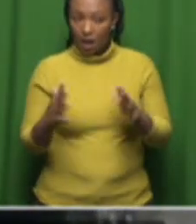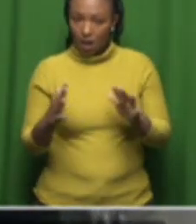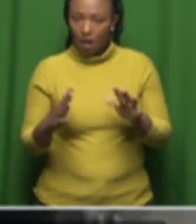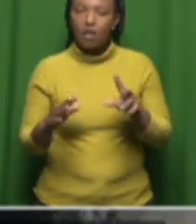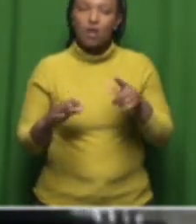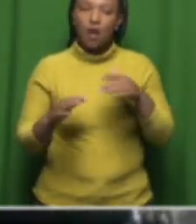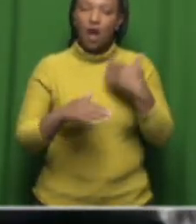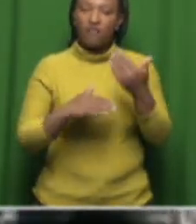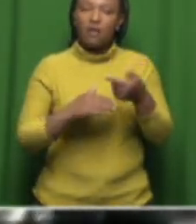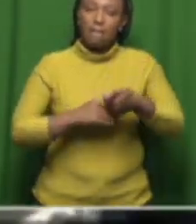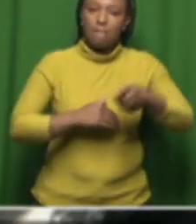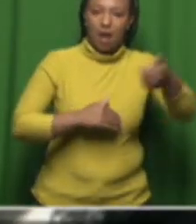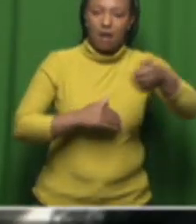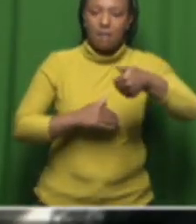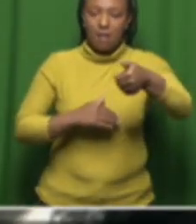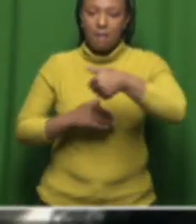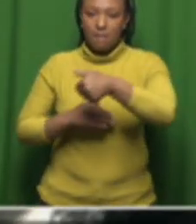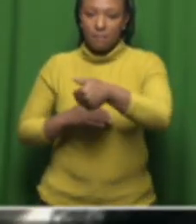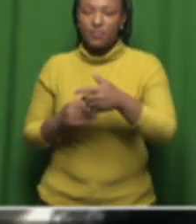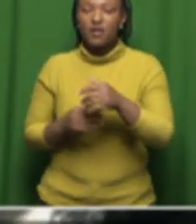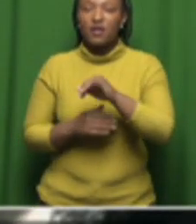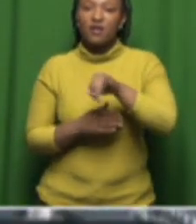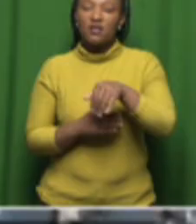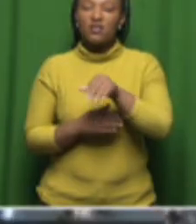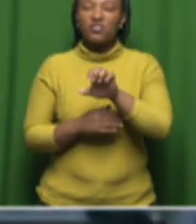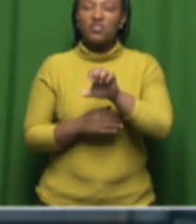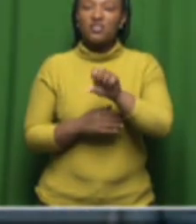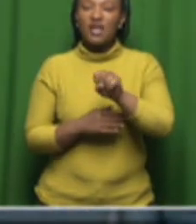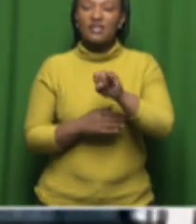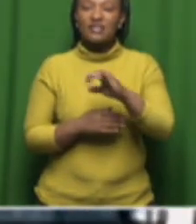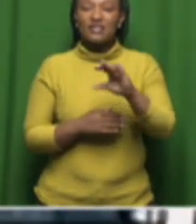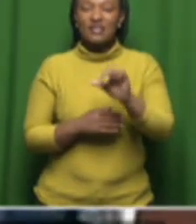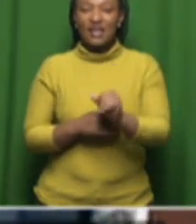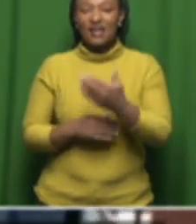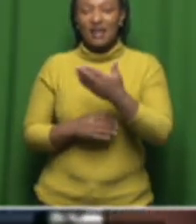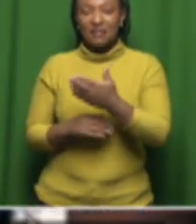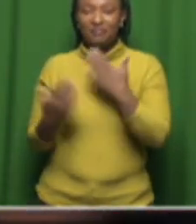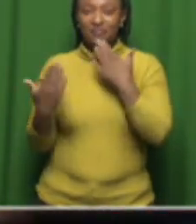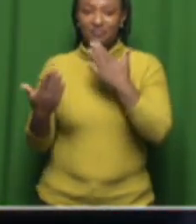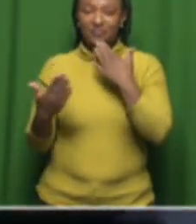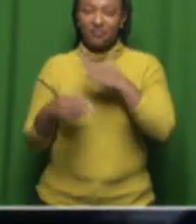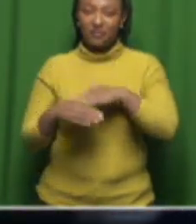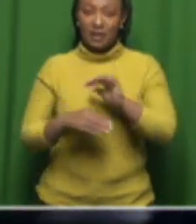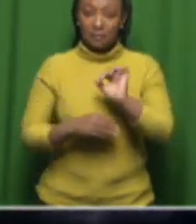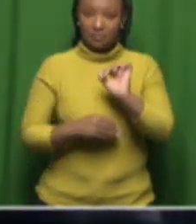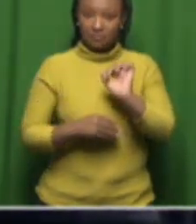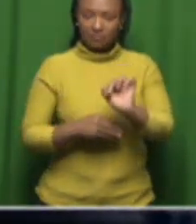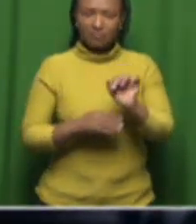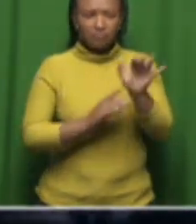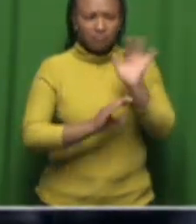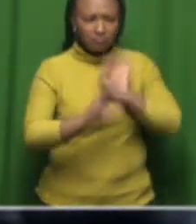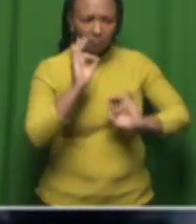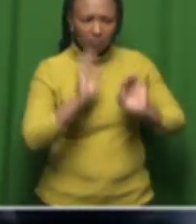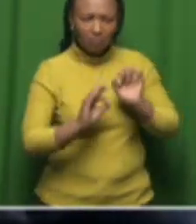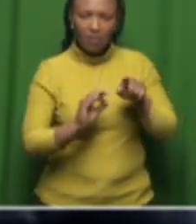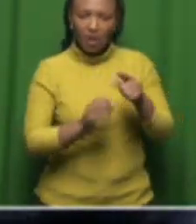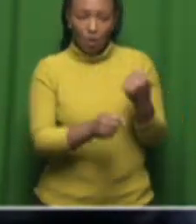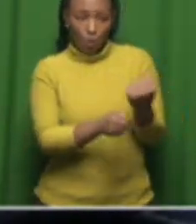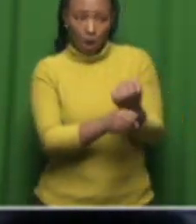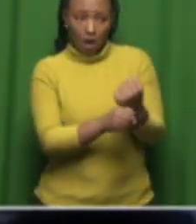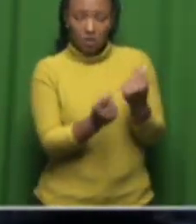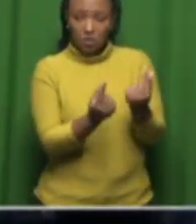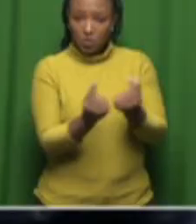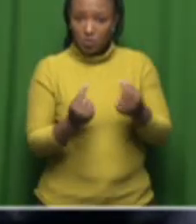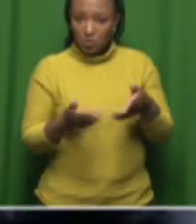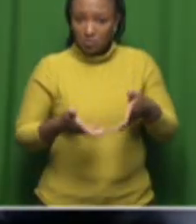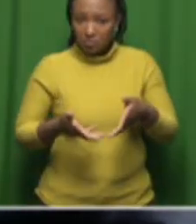they come from. I'm actually joined by Jessica now from SANCCOB. Jessica, thank you so much for your time. Just tell us a little bit about the work that you guys do here